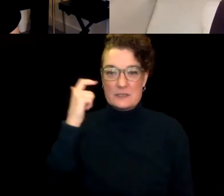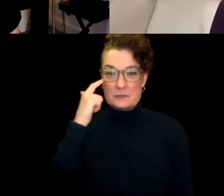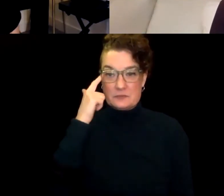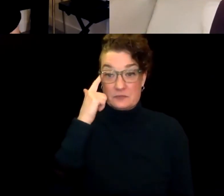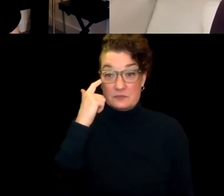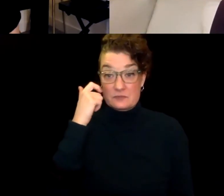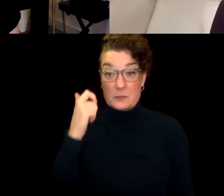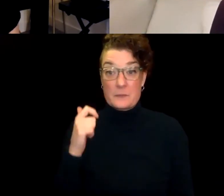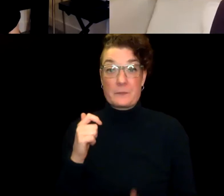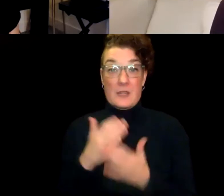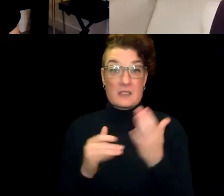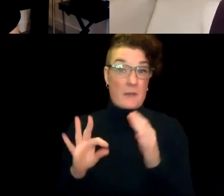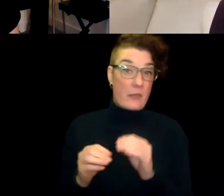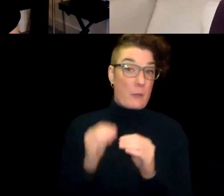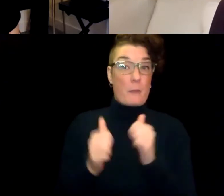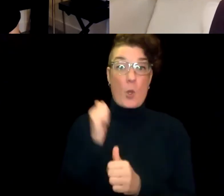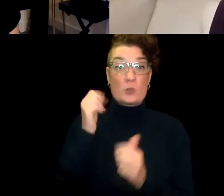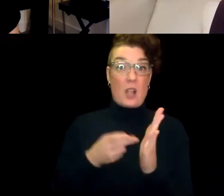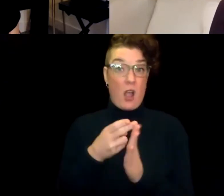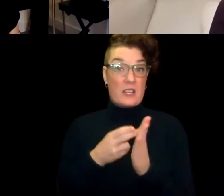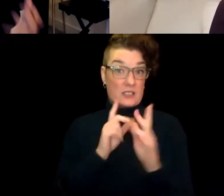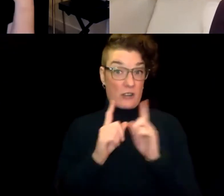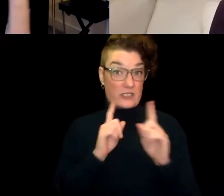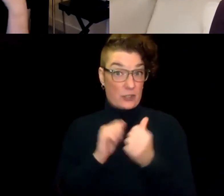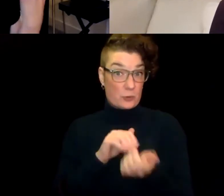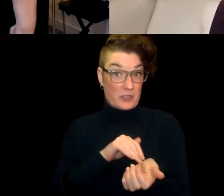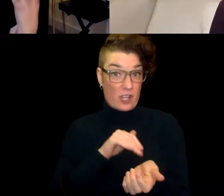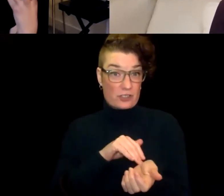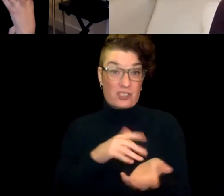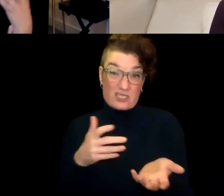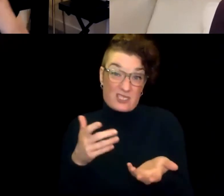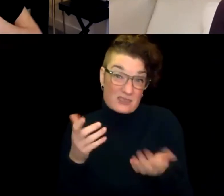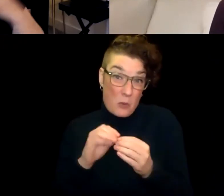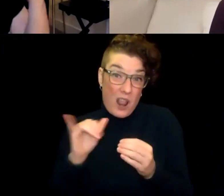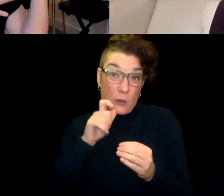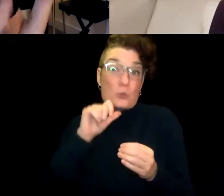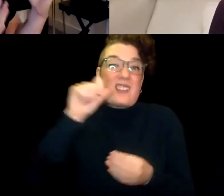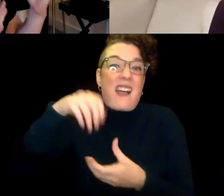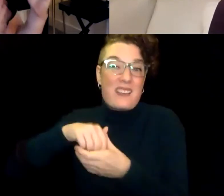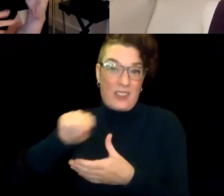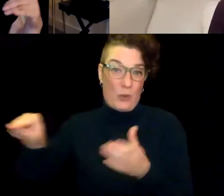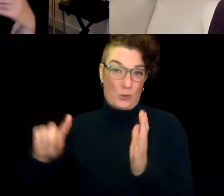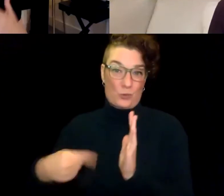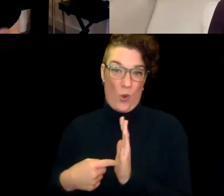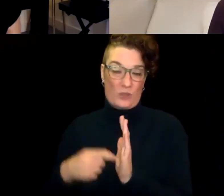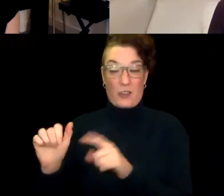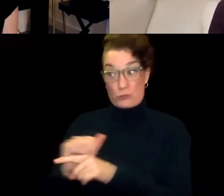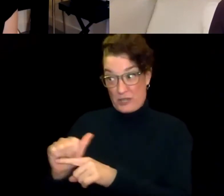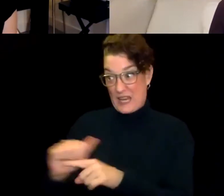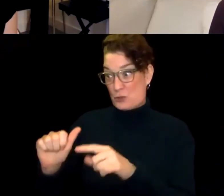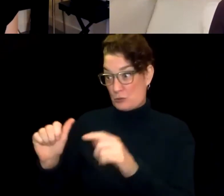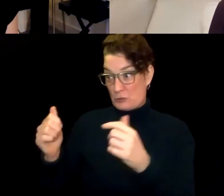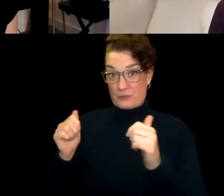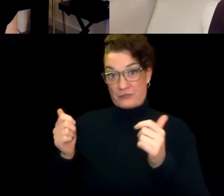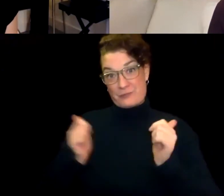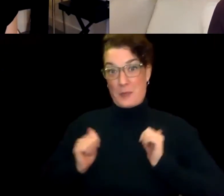I think some of the most honest conversations I'm able to have with doctors is when we're not in these roles, right? Because like they get trained to play that role and then we come in without any training